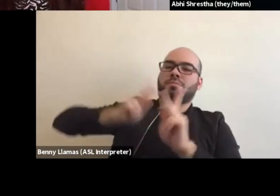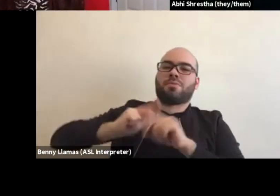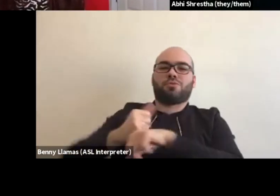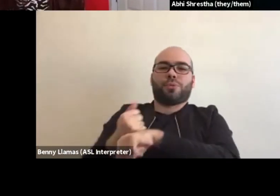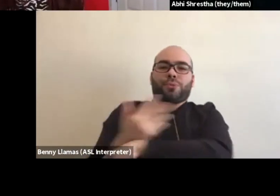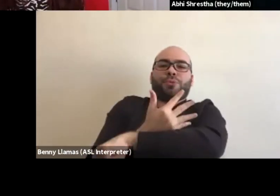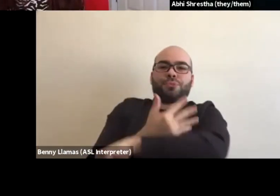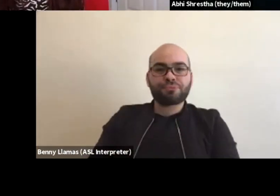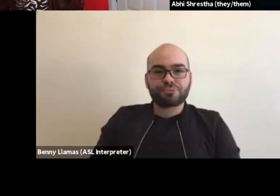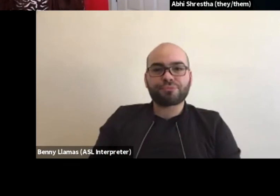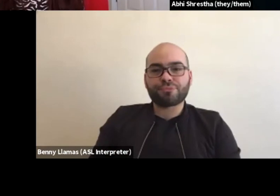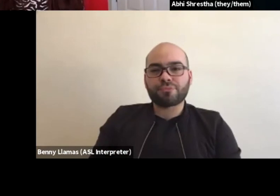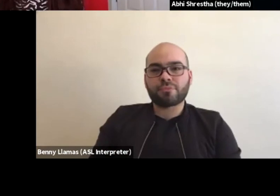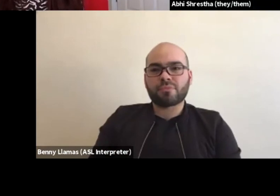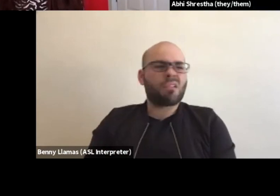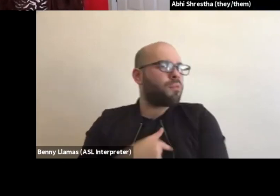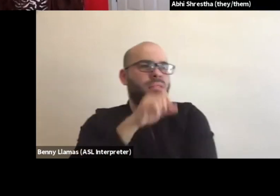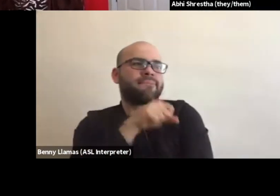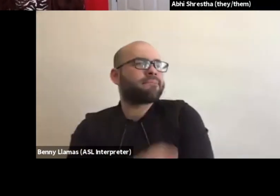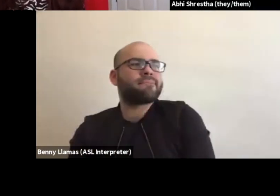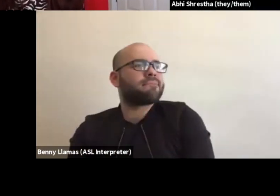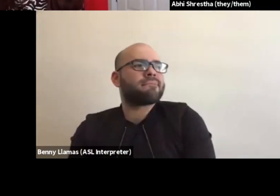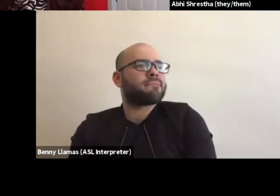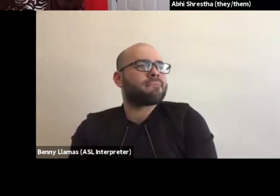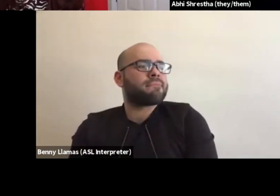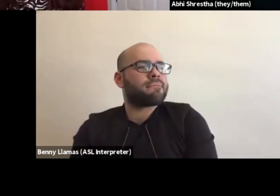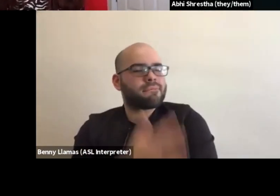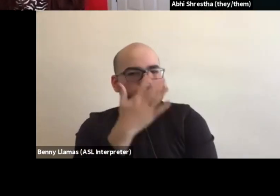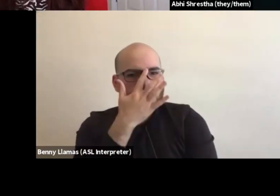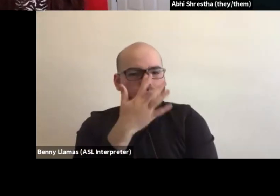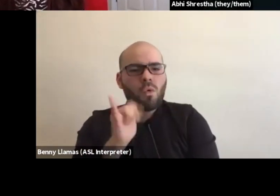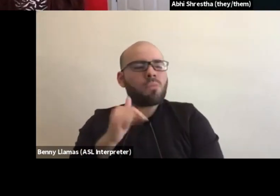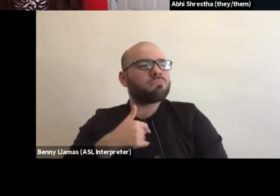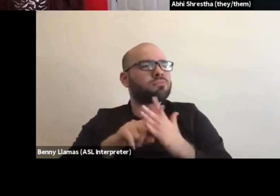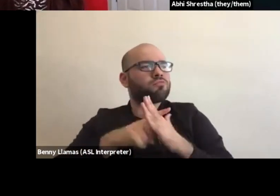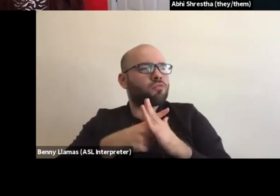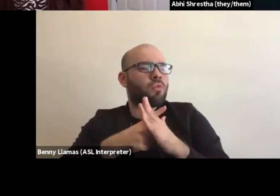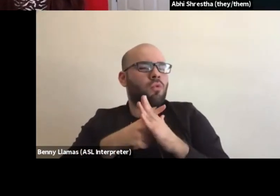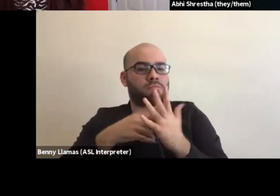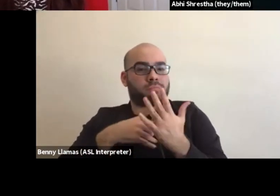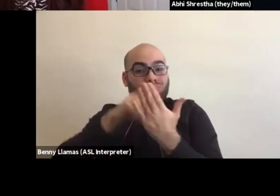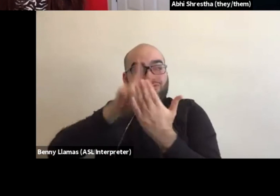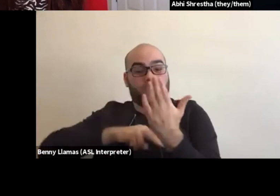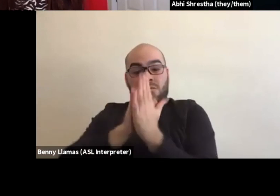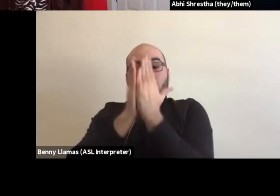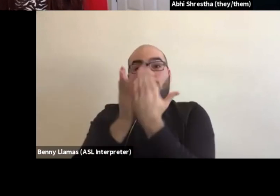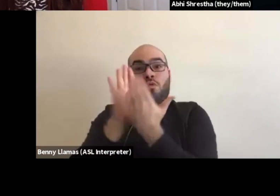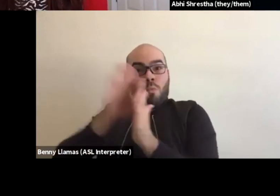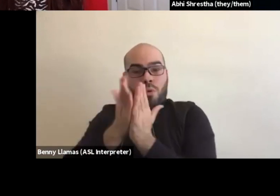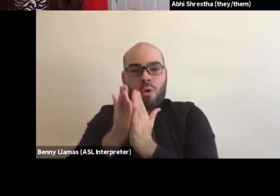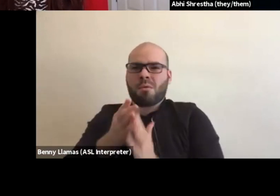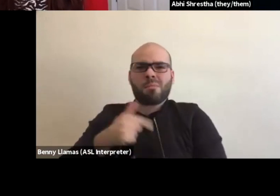I love that. I love hearing how poetry sort of, because also when I read I Am Not Your Perfect Mexican Daughter, I feel like I could